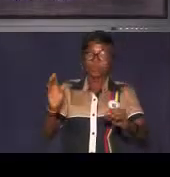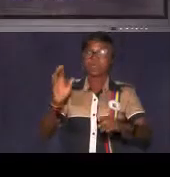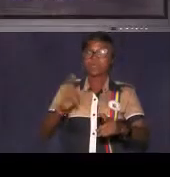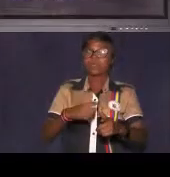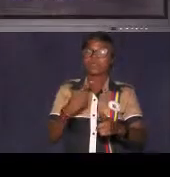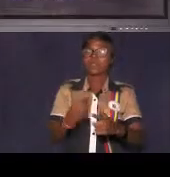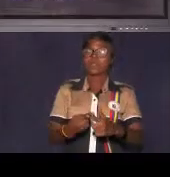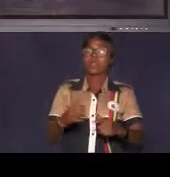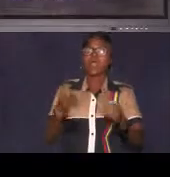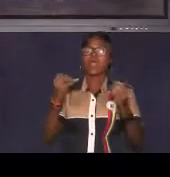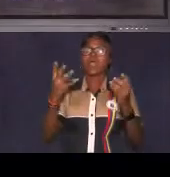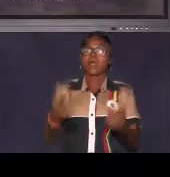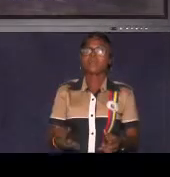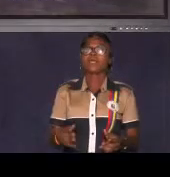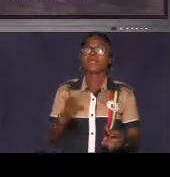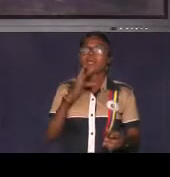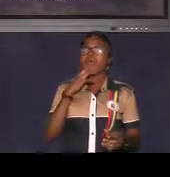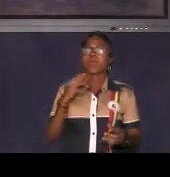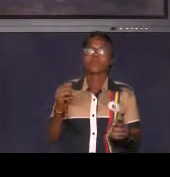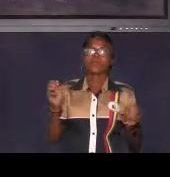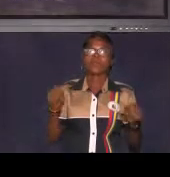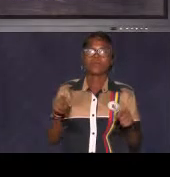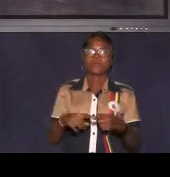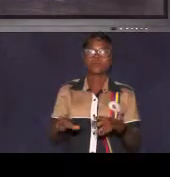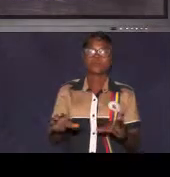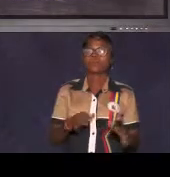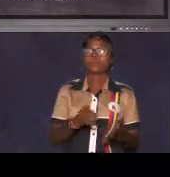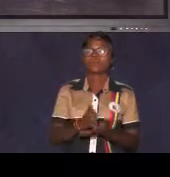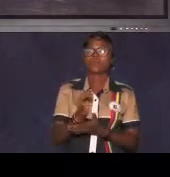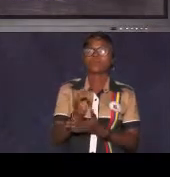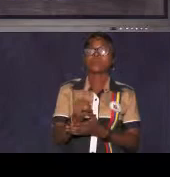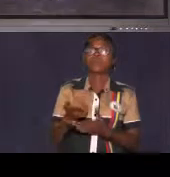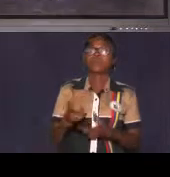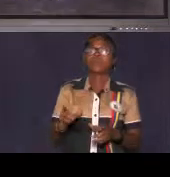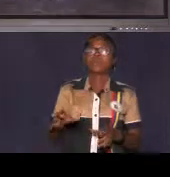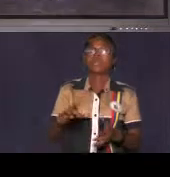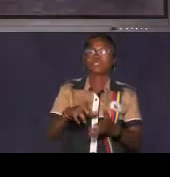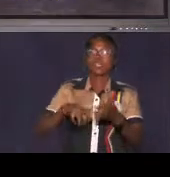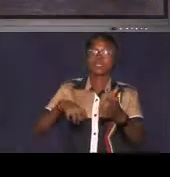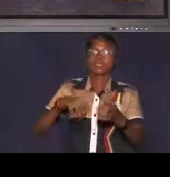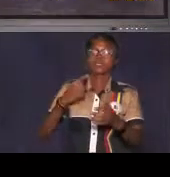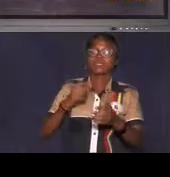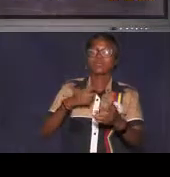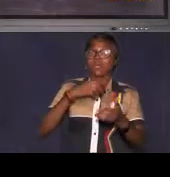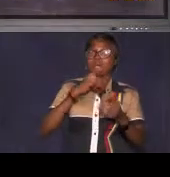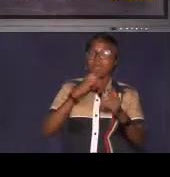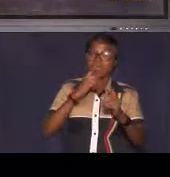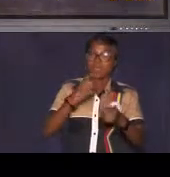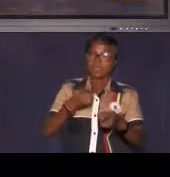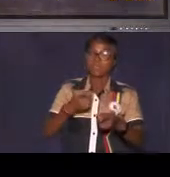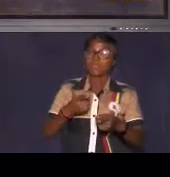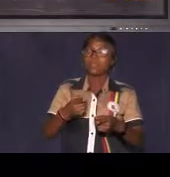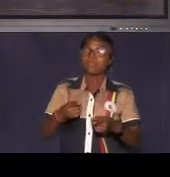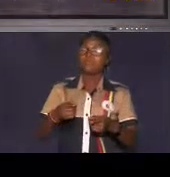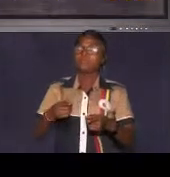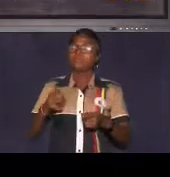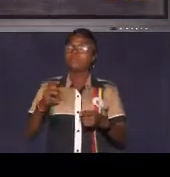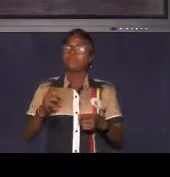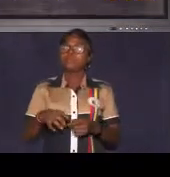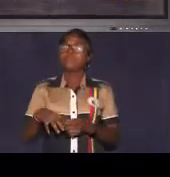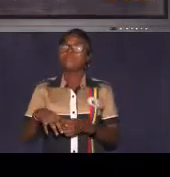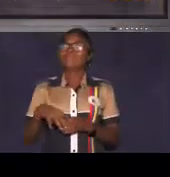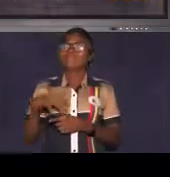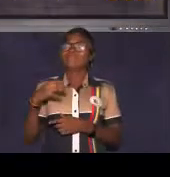Alrighty then, how many were you able to do correctly? Well, let's check out the answers. 10,000,